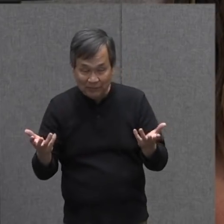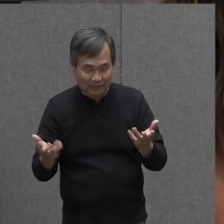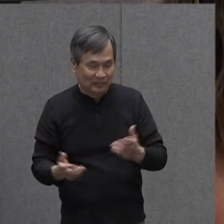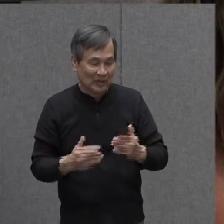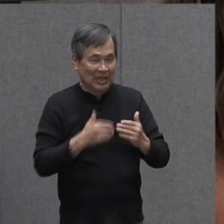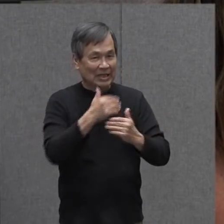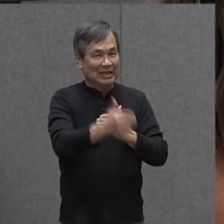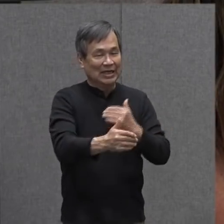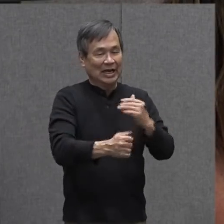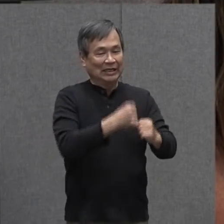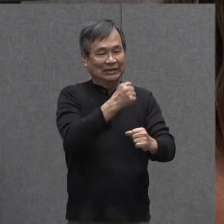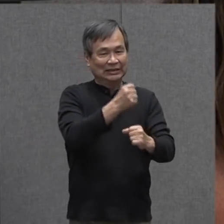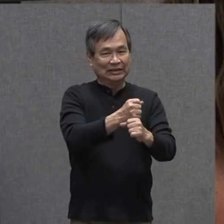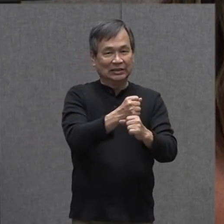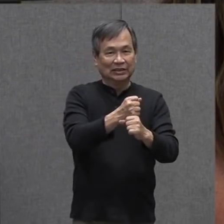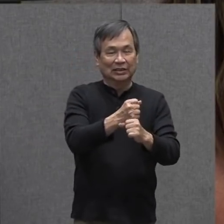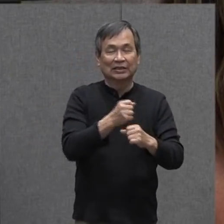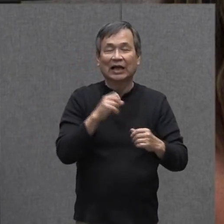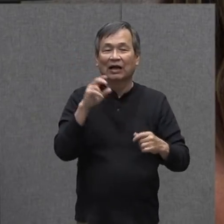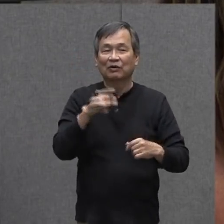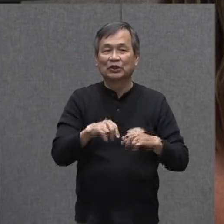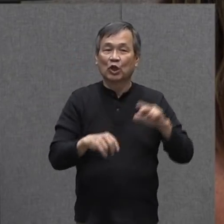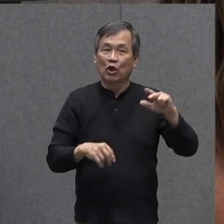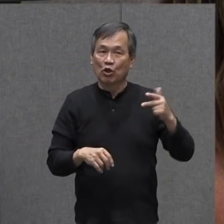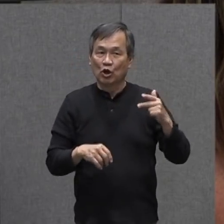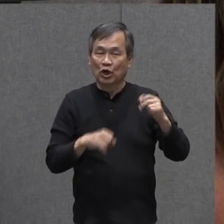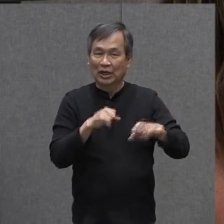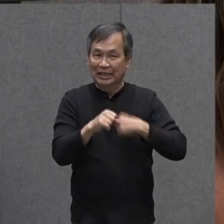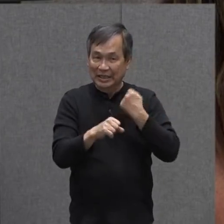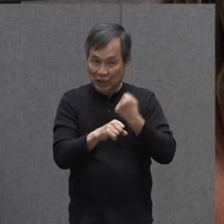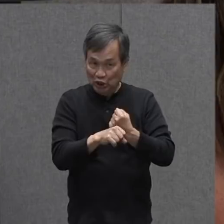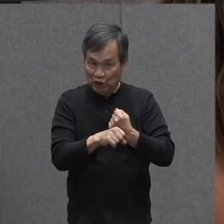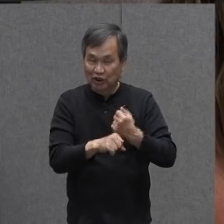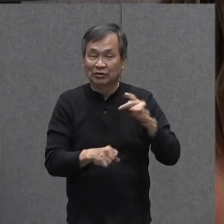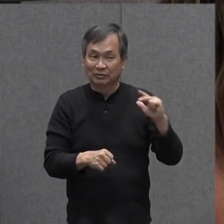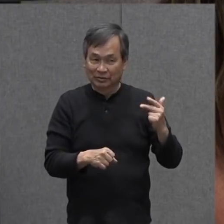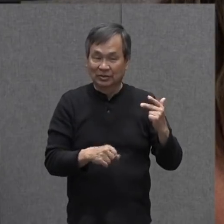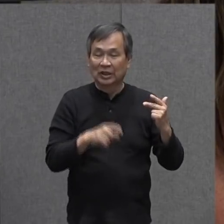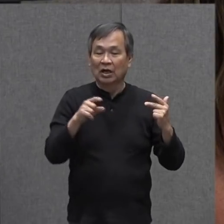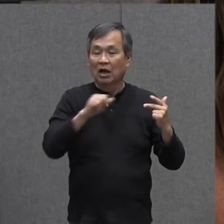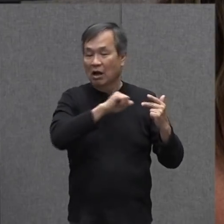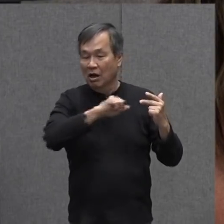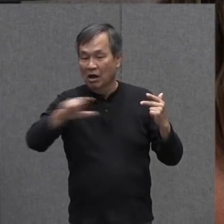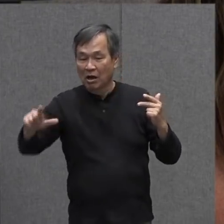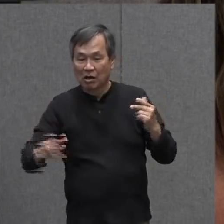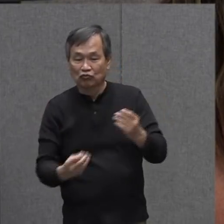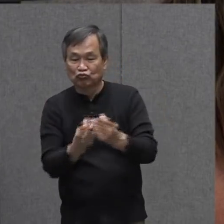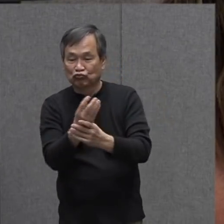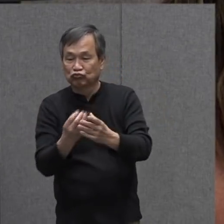here. 120 doubled. You notice I'm taking out the 9. Why would I take out the 9?